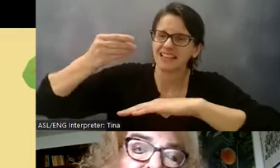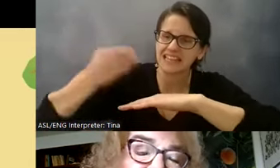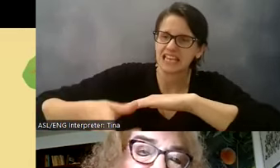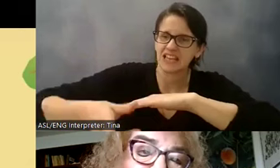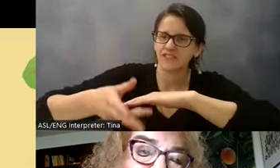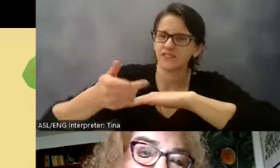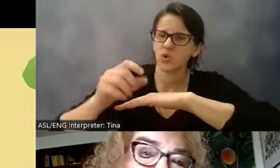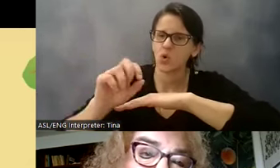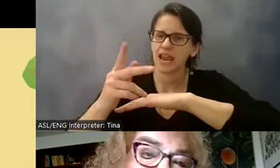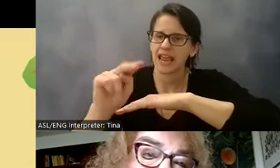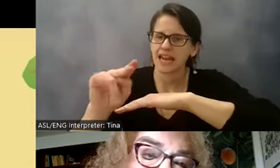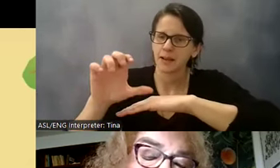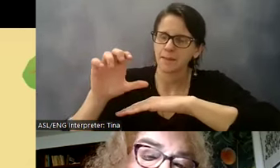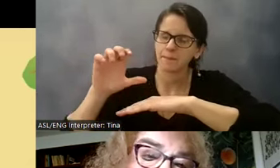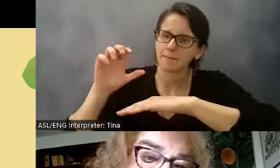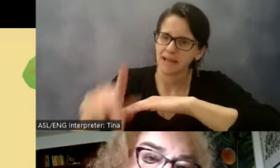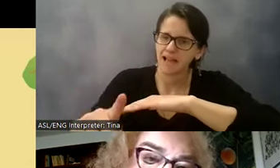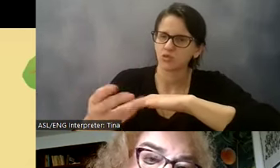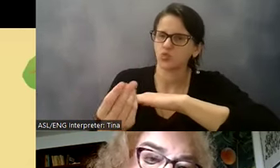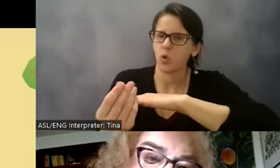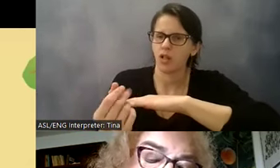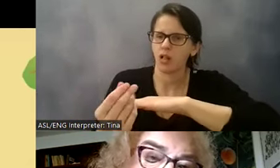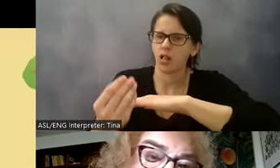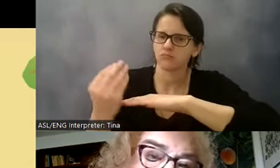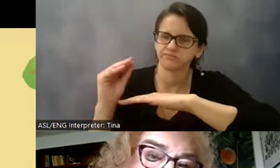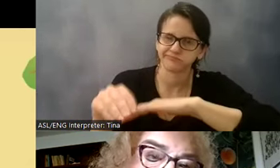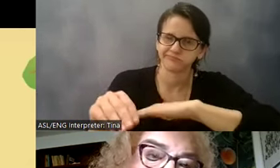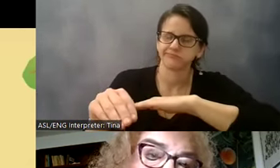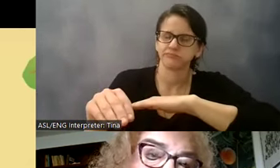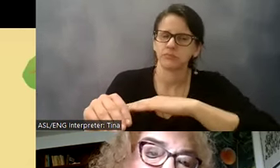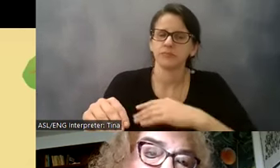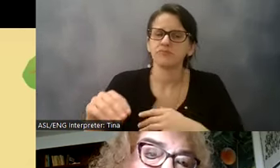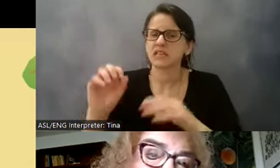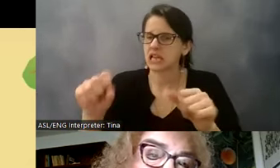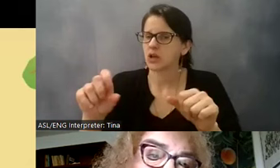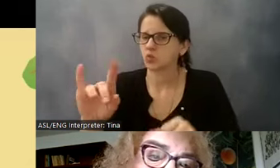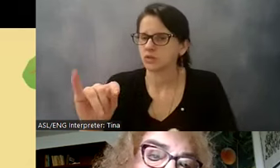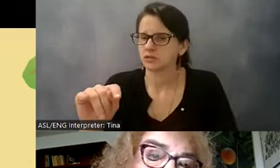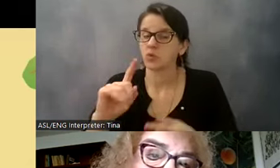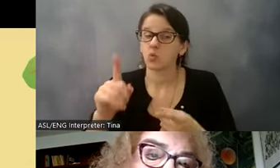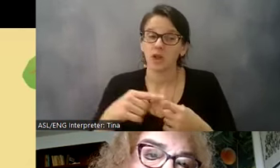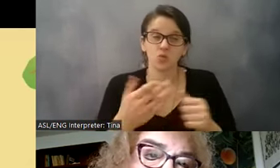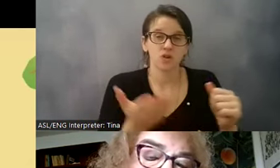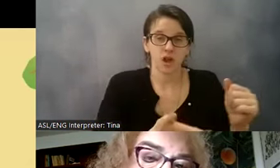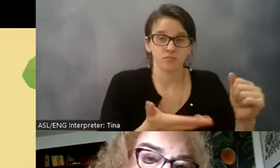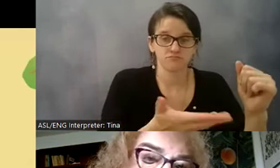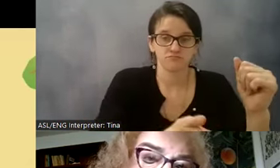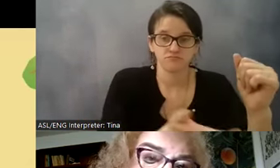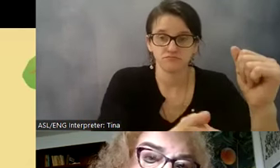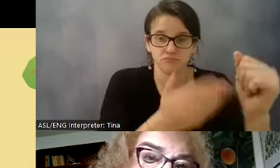a great thing to use. You can do it when you're cropping certain crops, but they're most